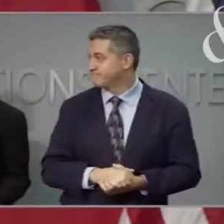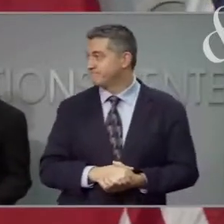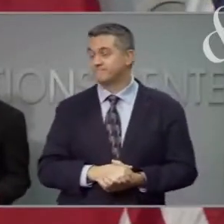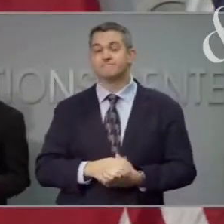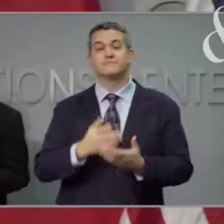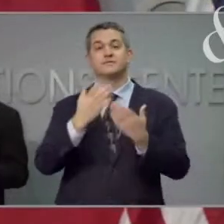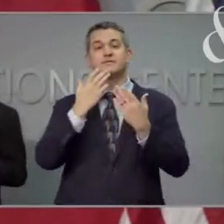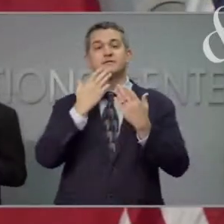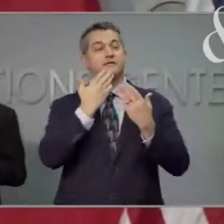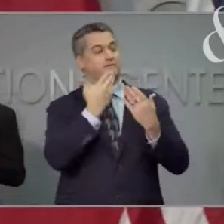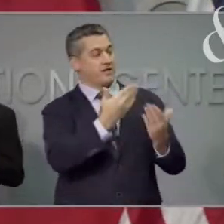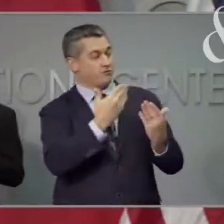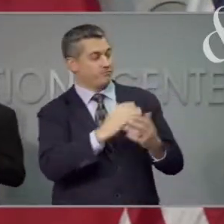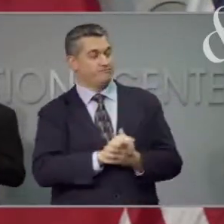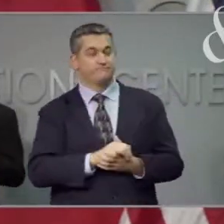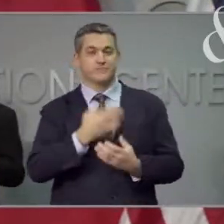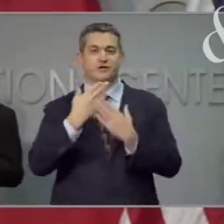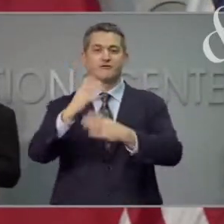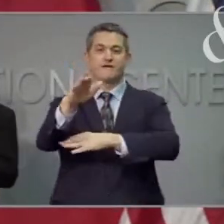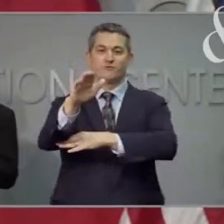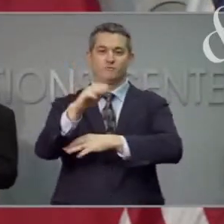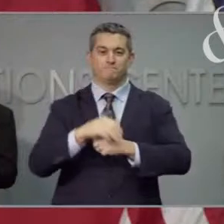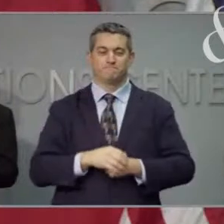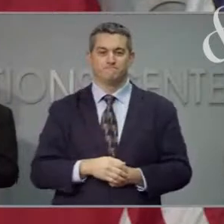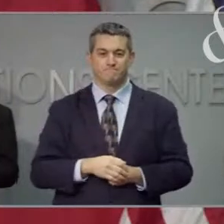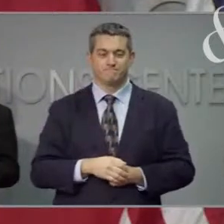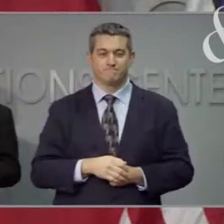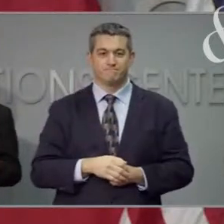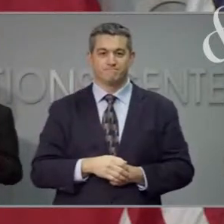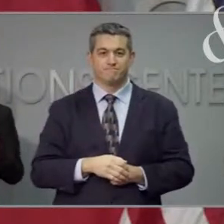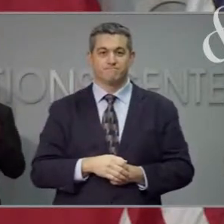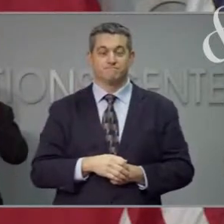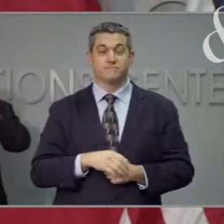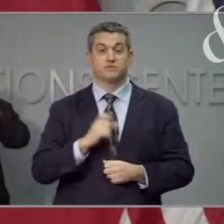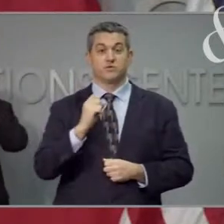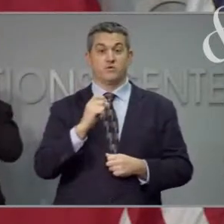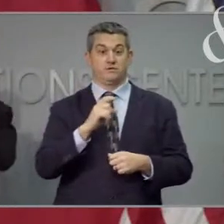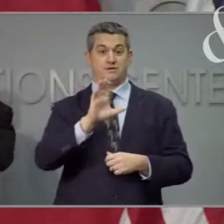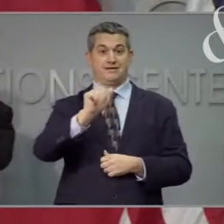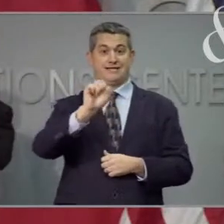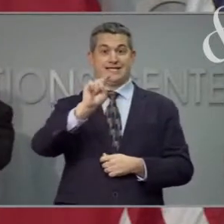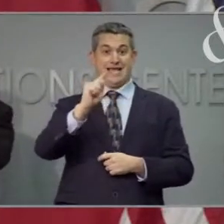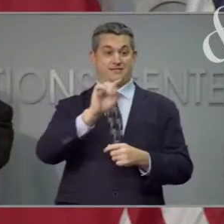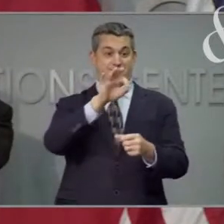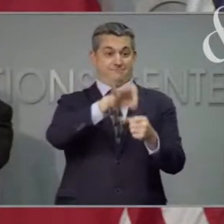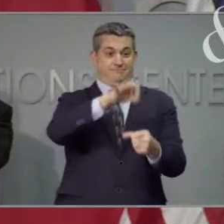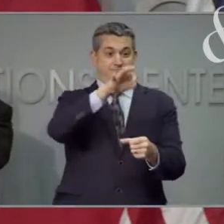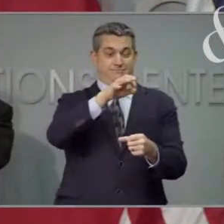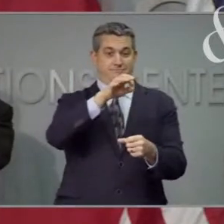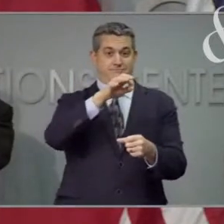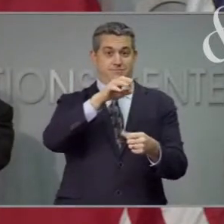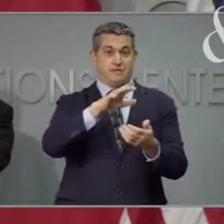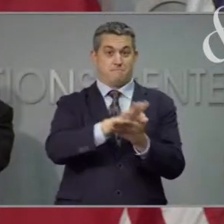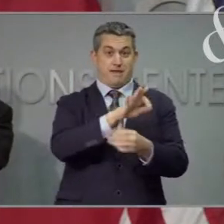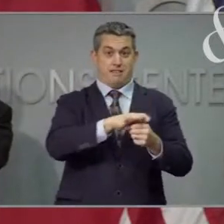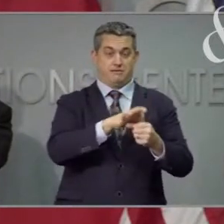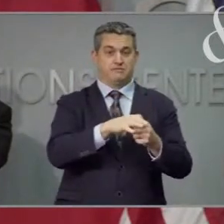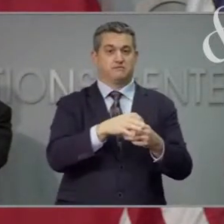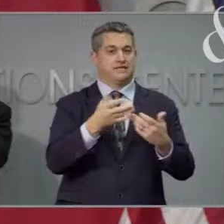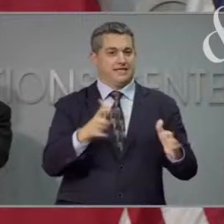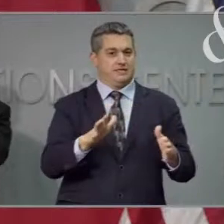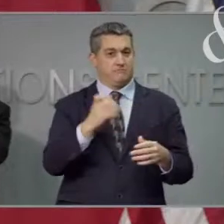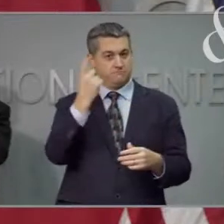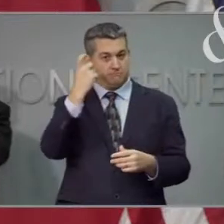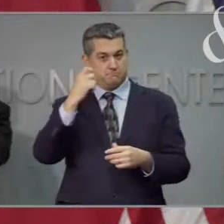Thank you, Mr. Chairman, and good afternoon. The actual casting of ballots has ended, but the election is not